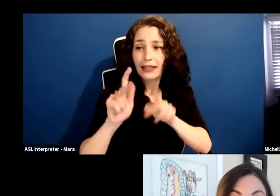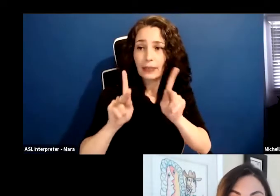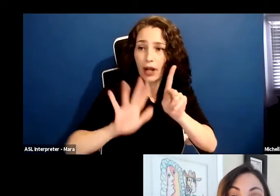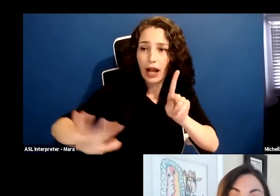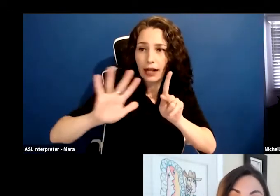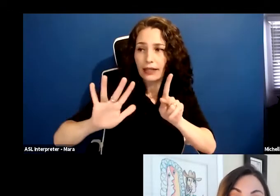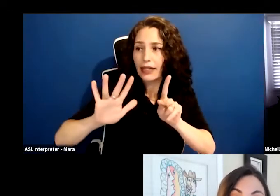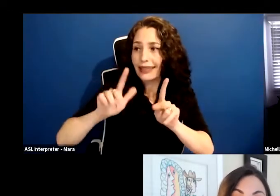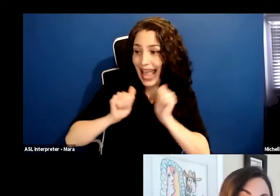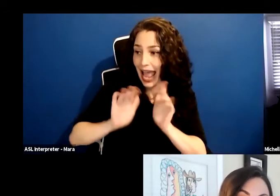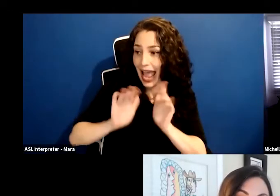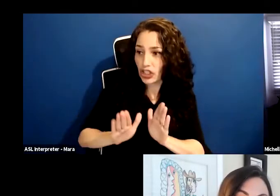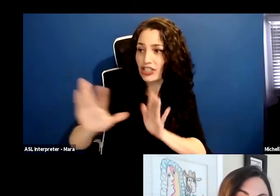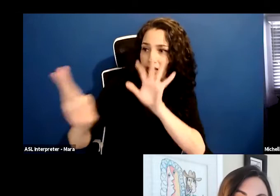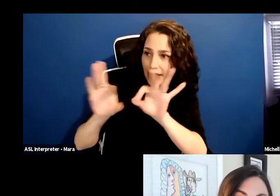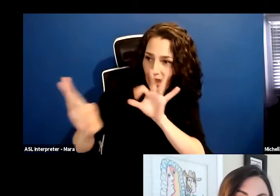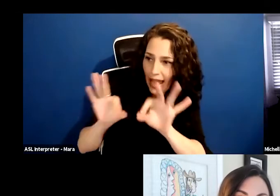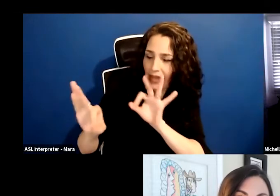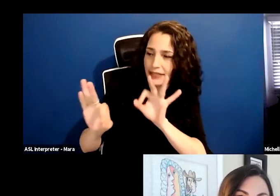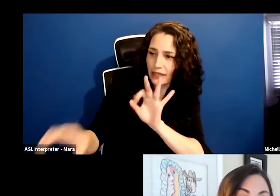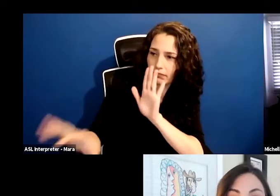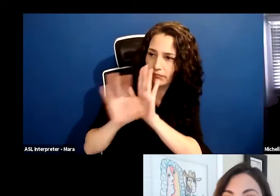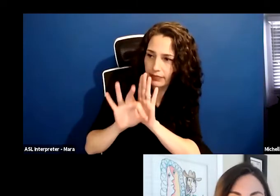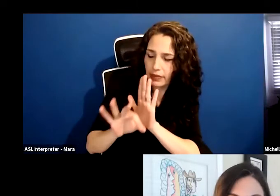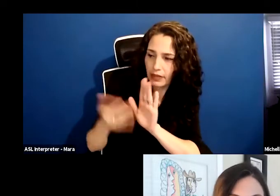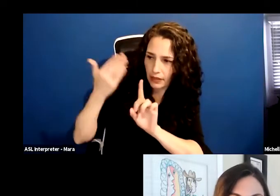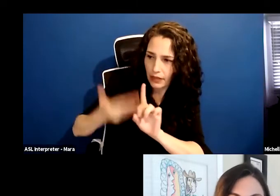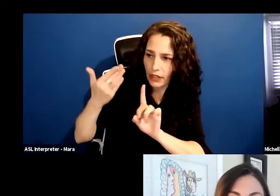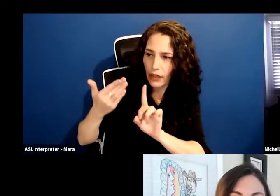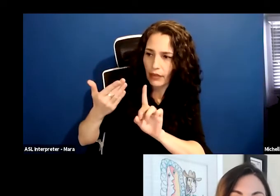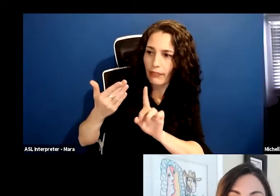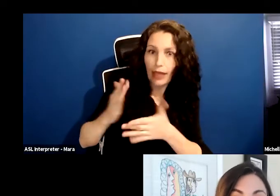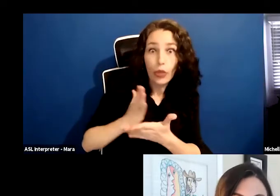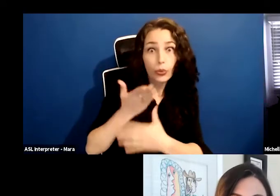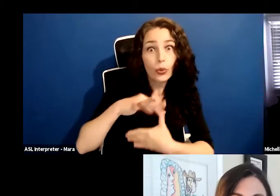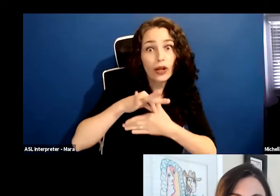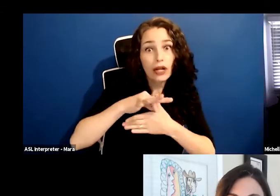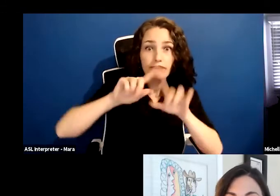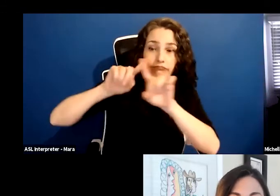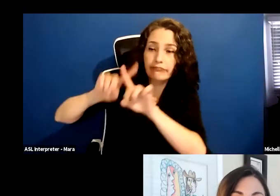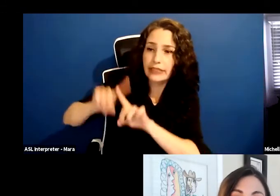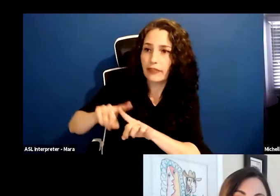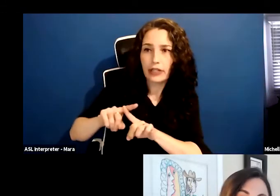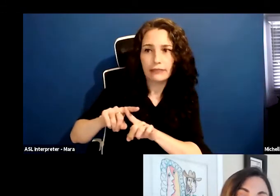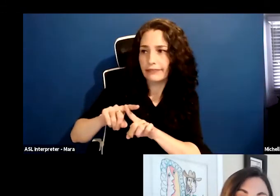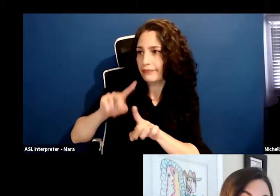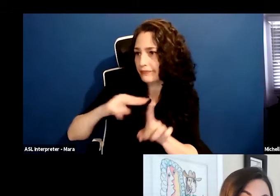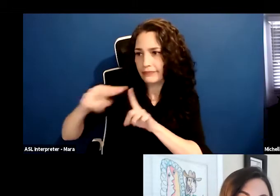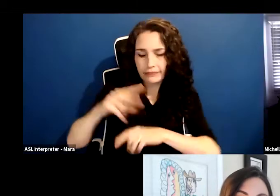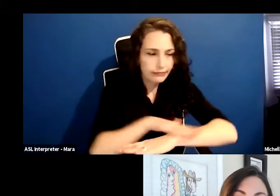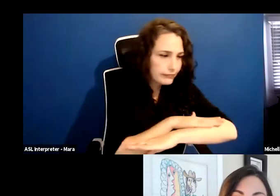cast, talent have in content through a bunch of different ways, right? We can look at it by platform, so broadcast,